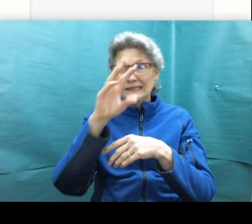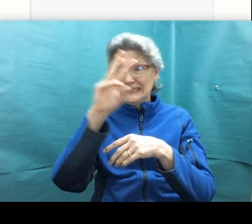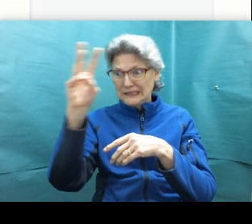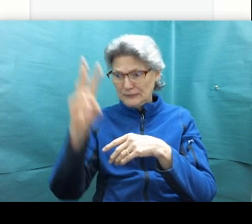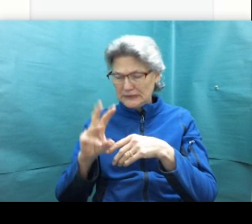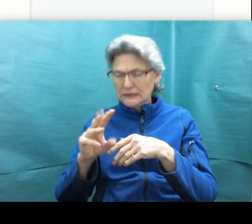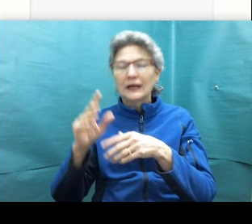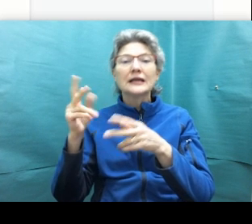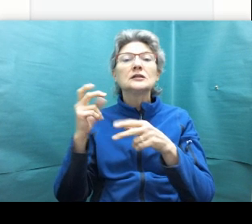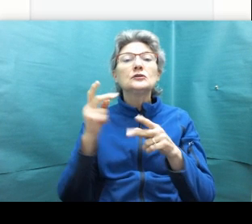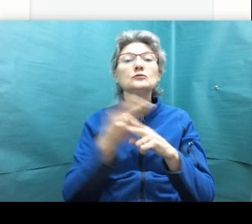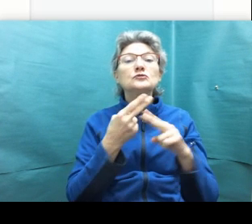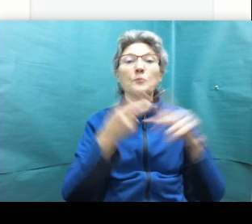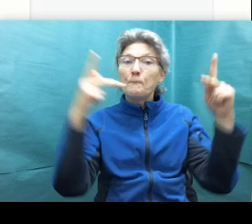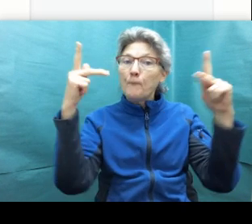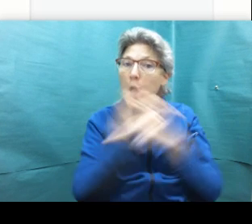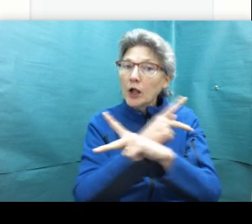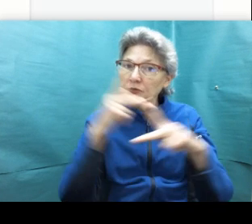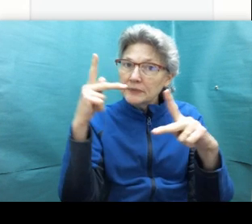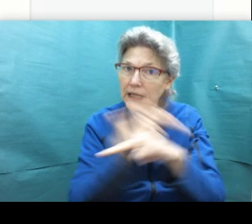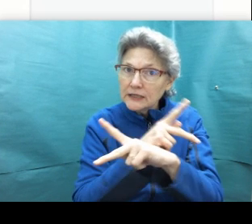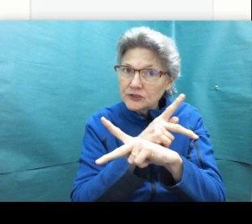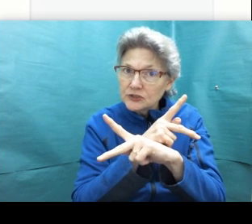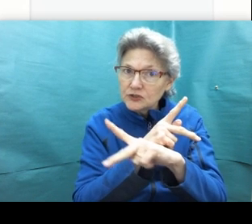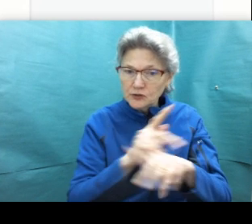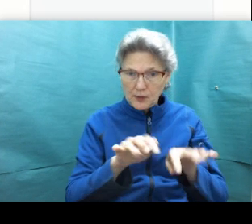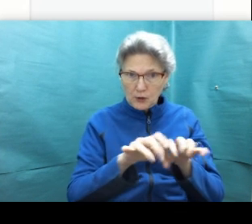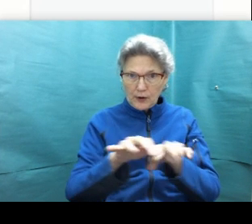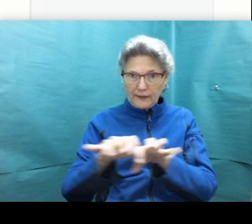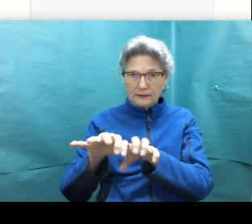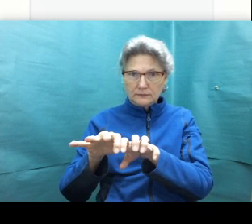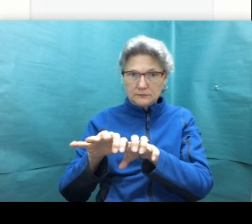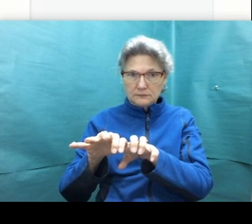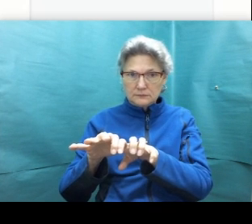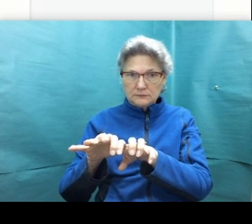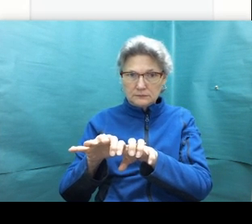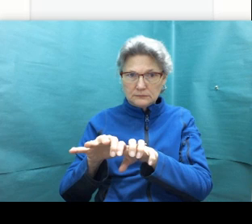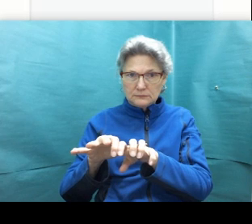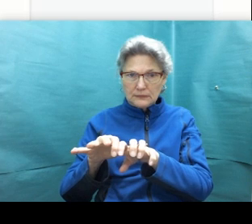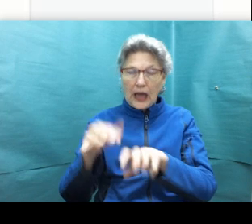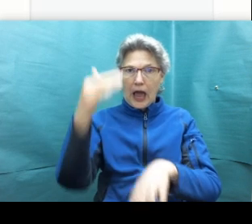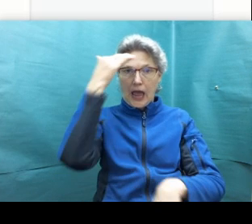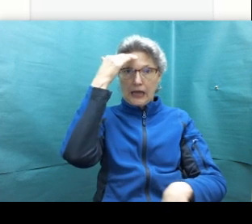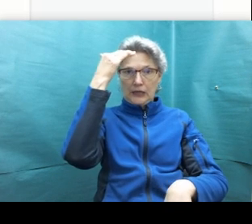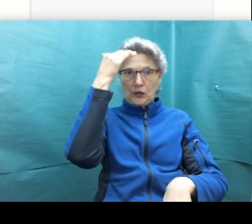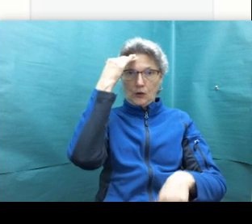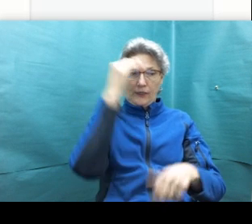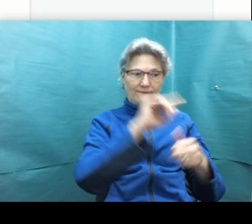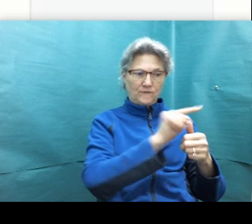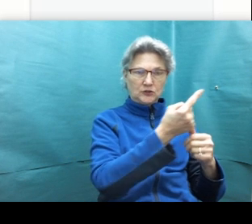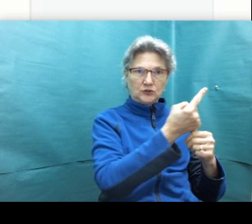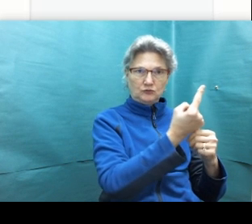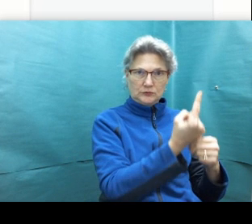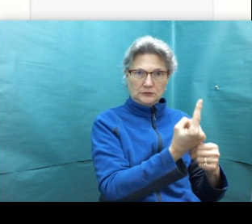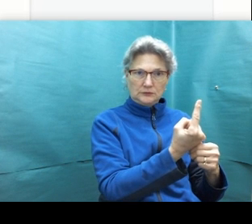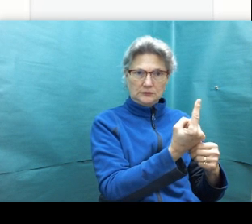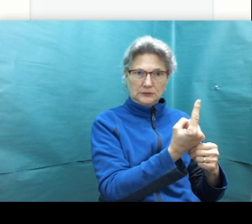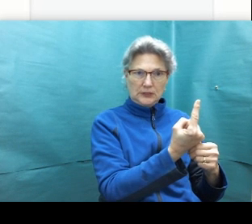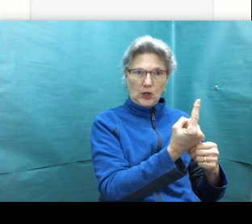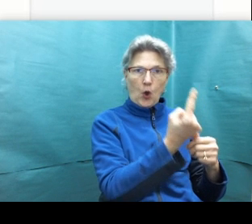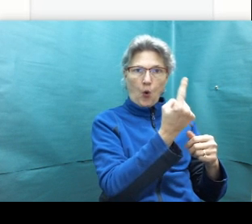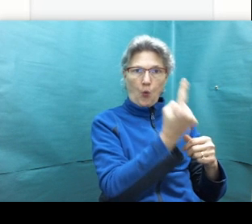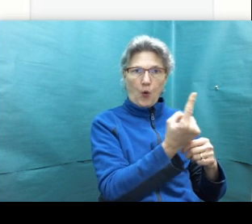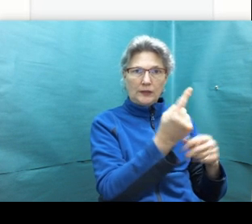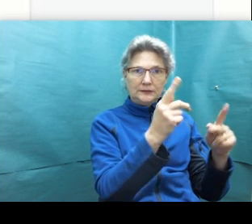use multiplication as well. So I'm going to type that down here. And I know that my first figure is a 1